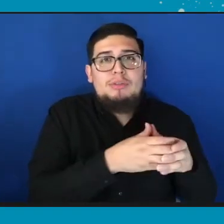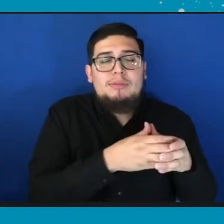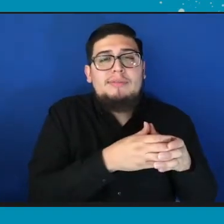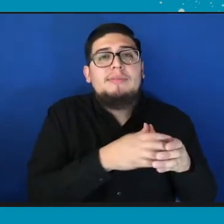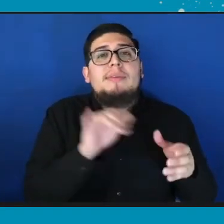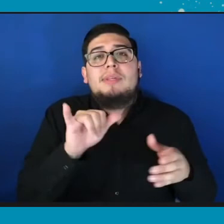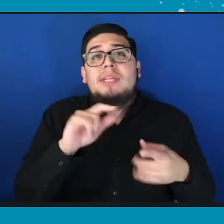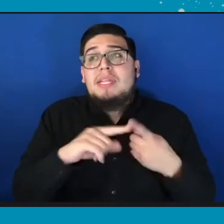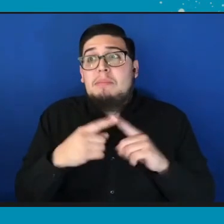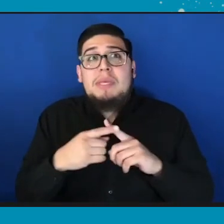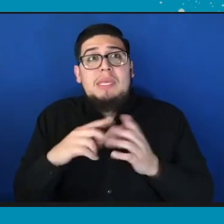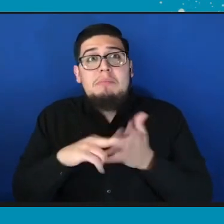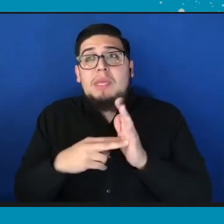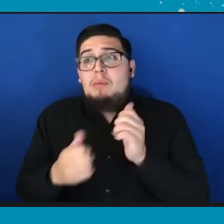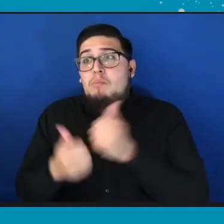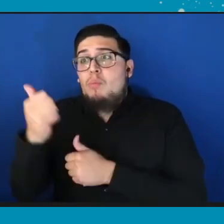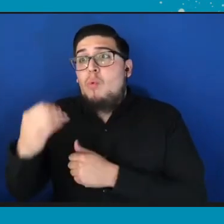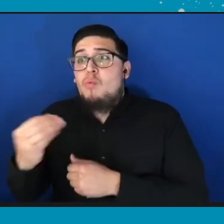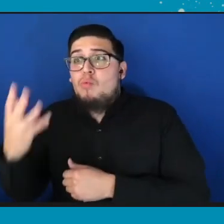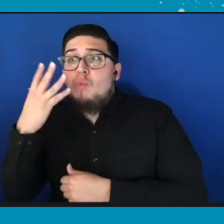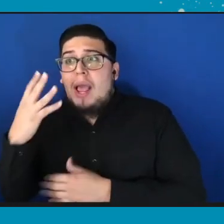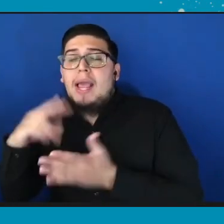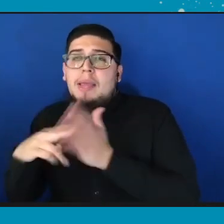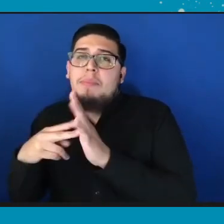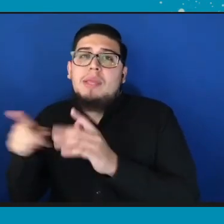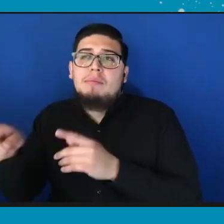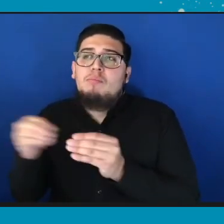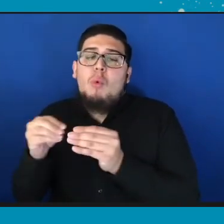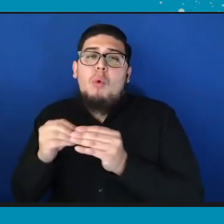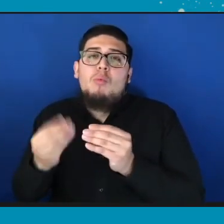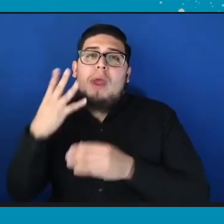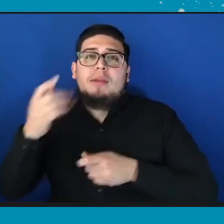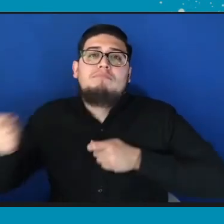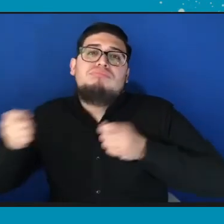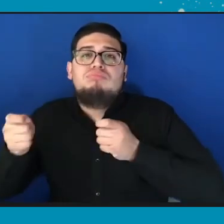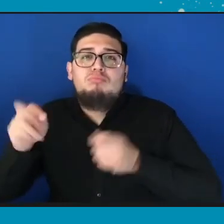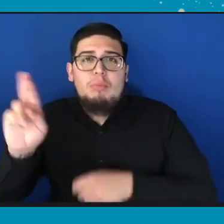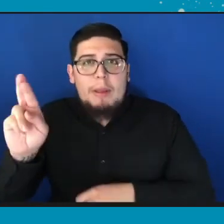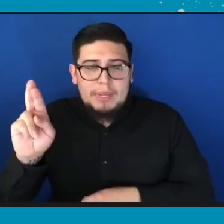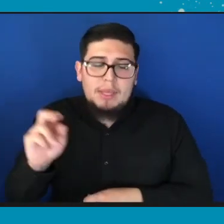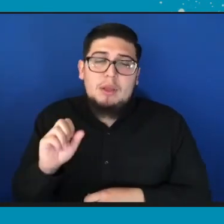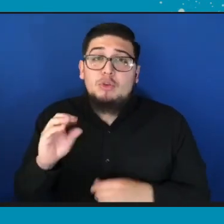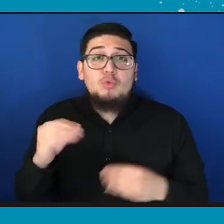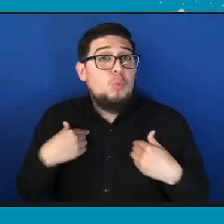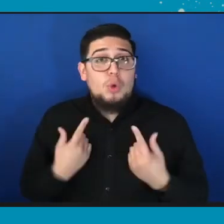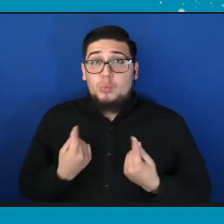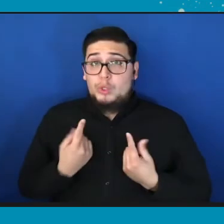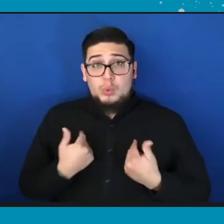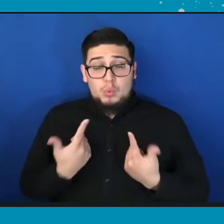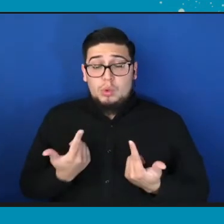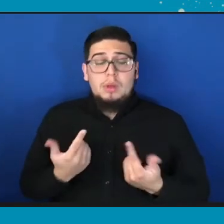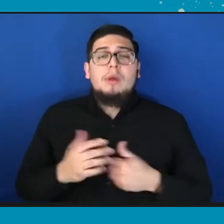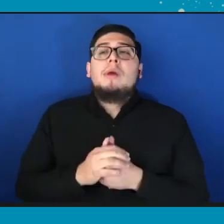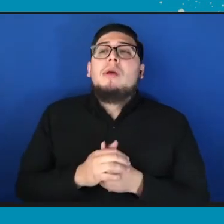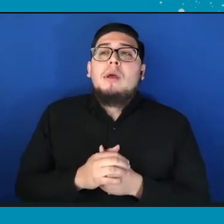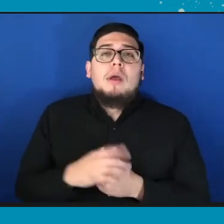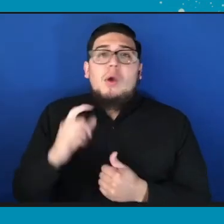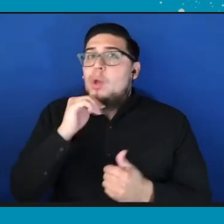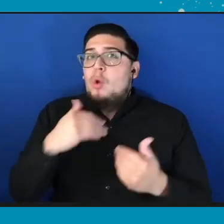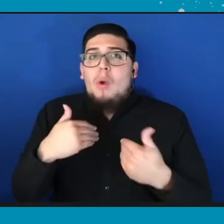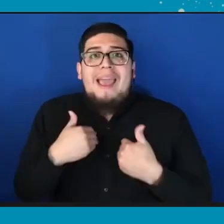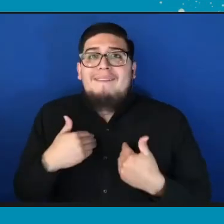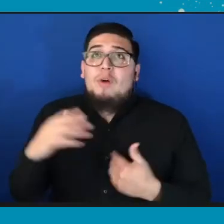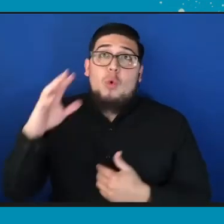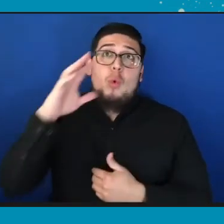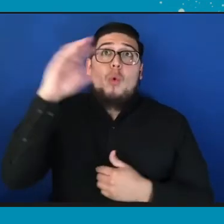that are remaining, also have Republican nominated local election commissions. So what are we doing about it? We don't have a corporate campaign